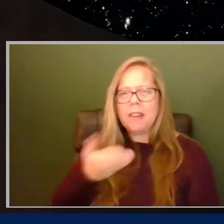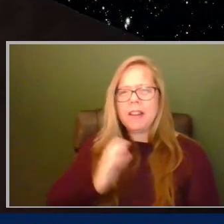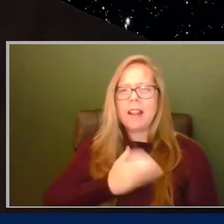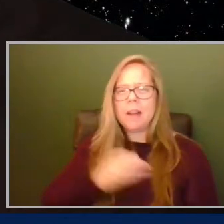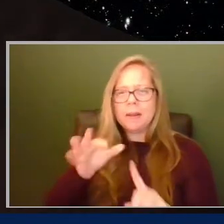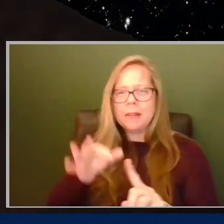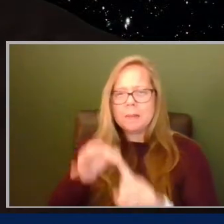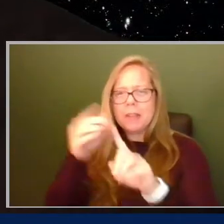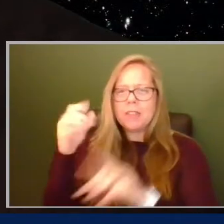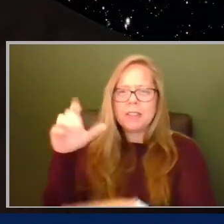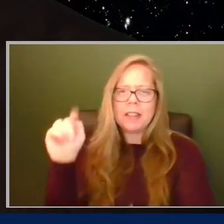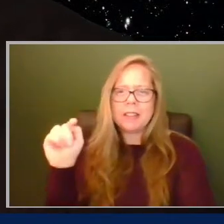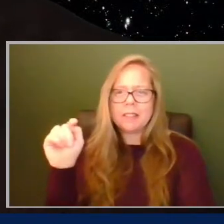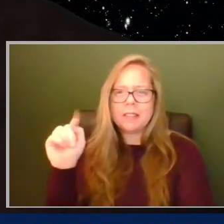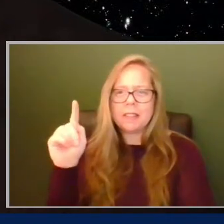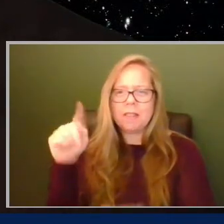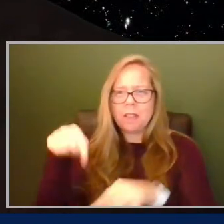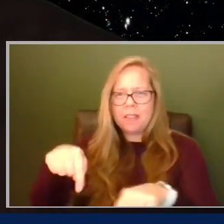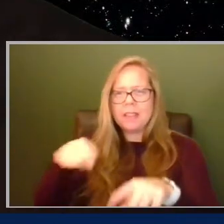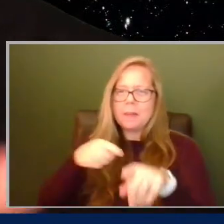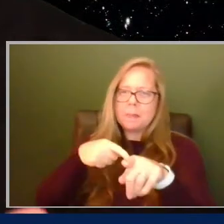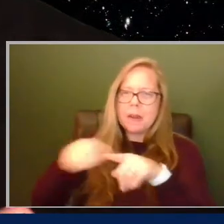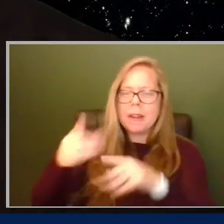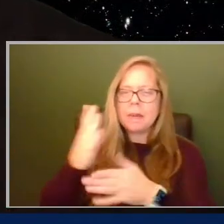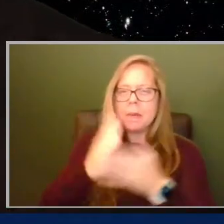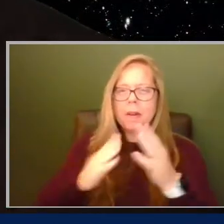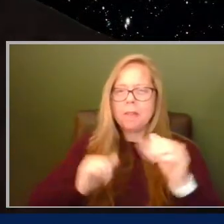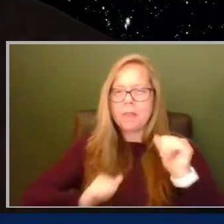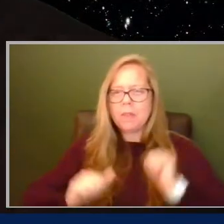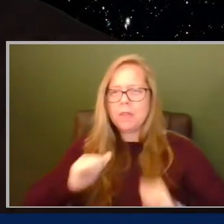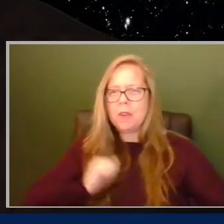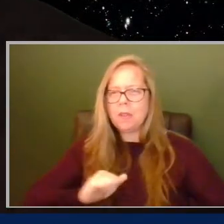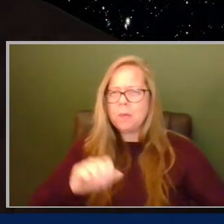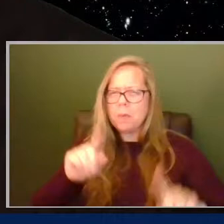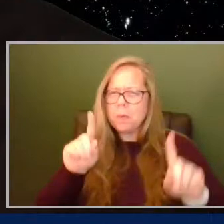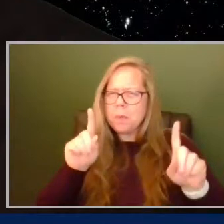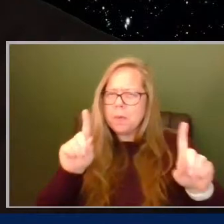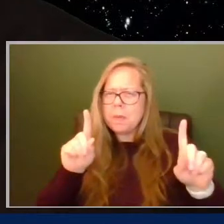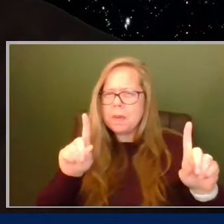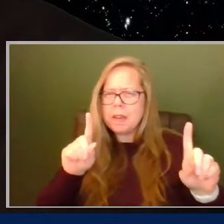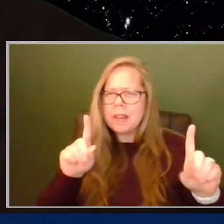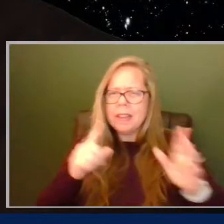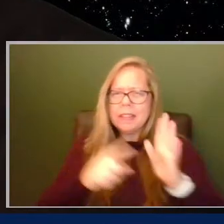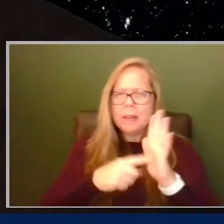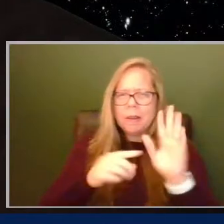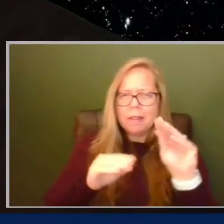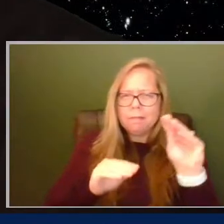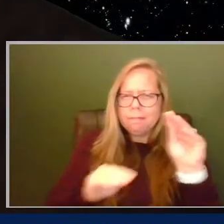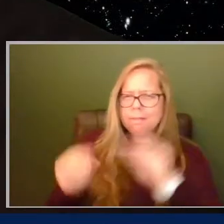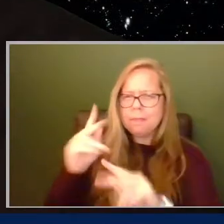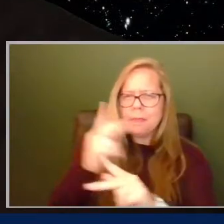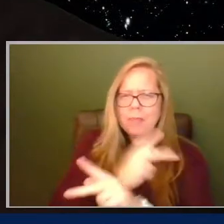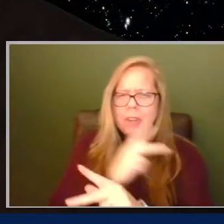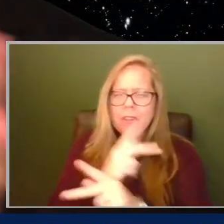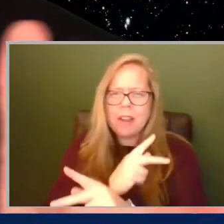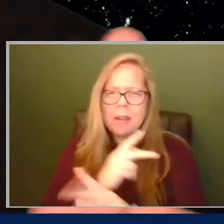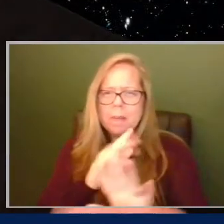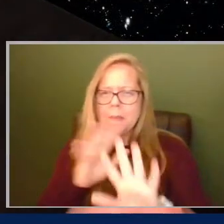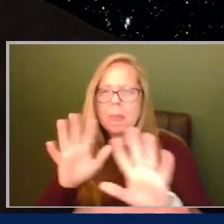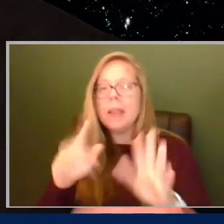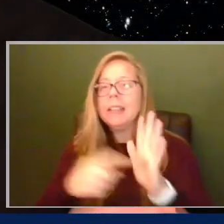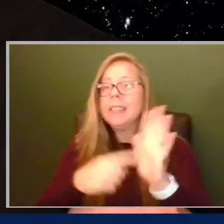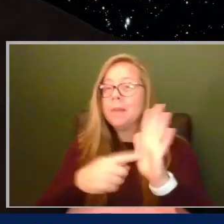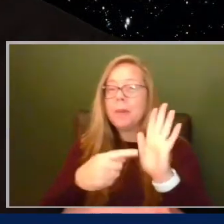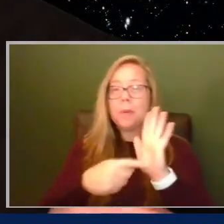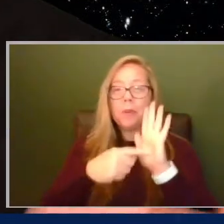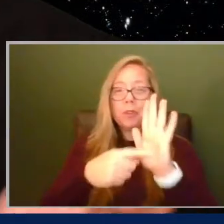the main portion of the show. You'll give me just a few minutes. Sometimes we play a little bit of a video here. Today I'm not going to play that video. We're just going to have the